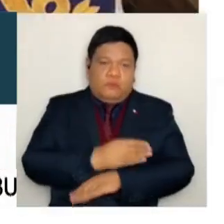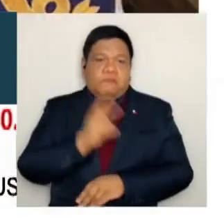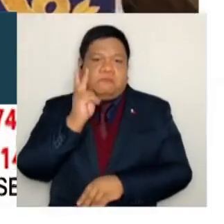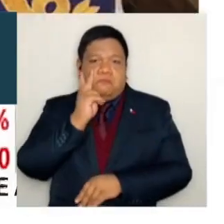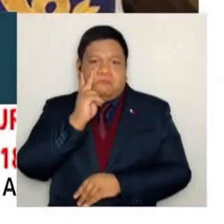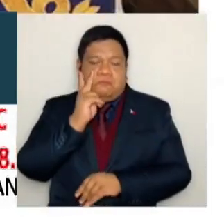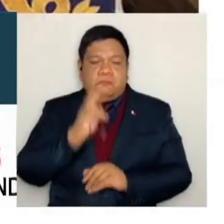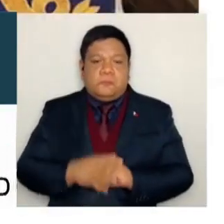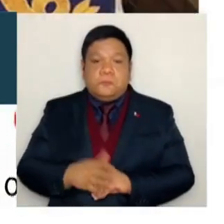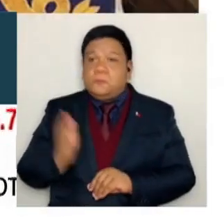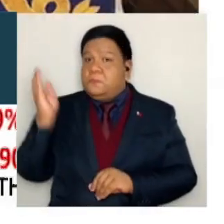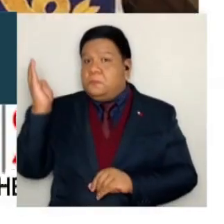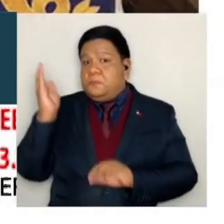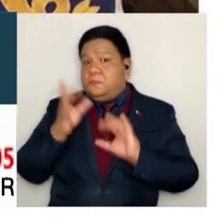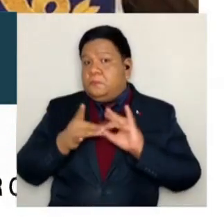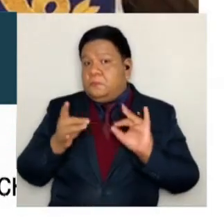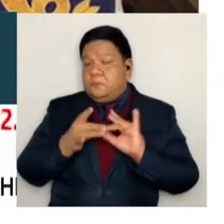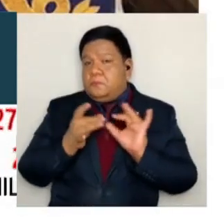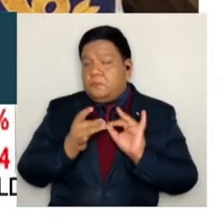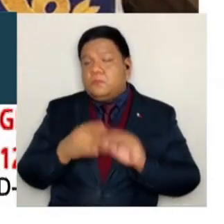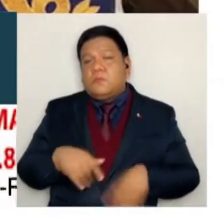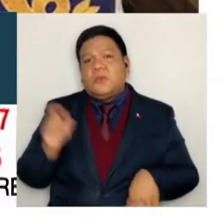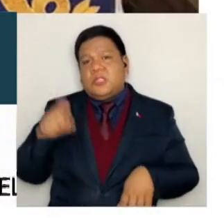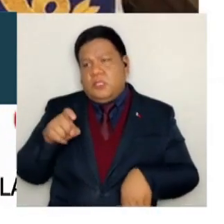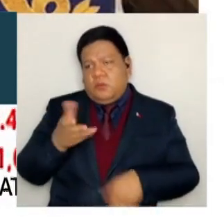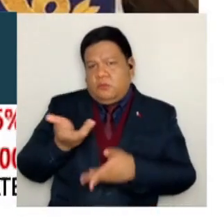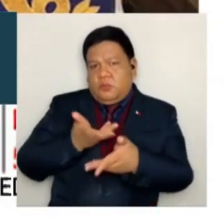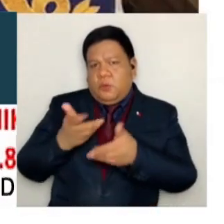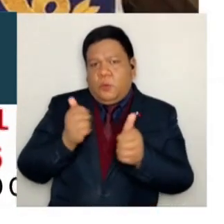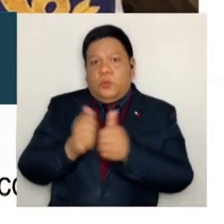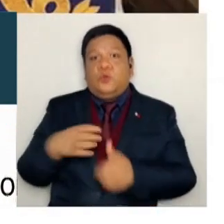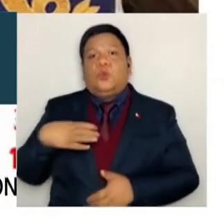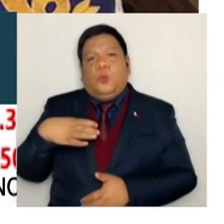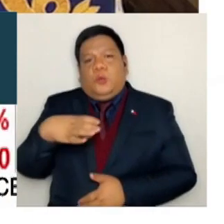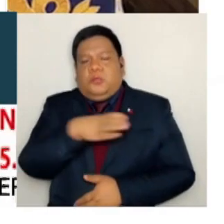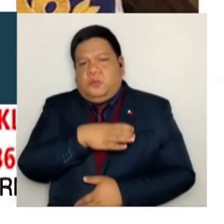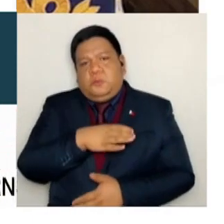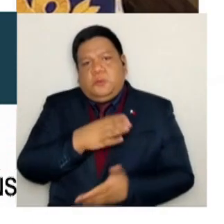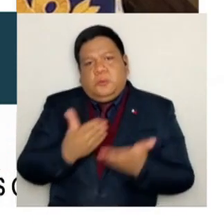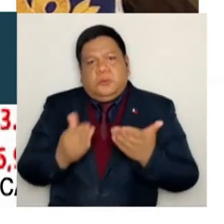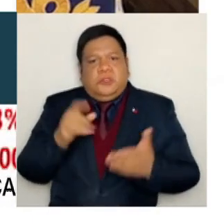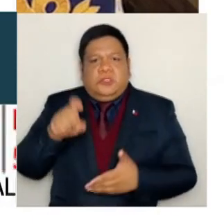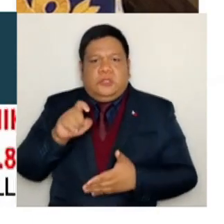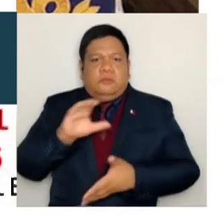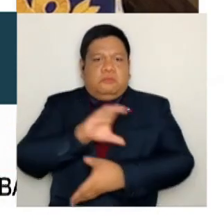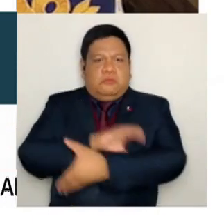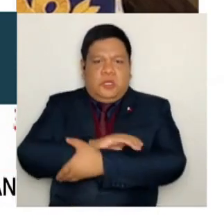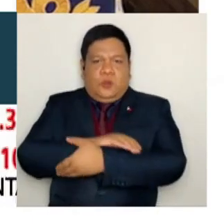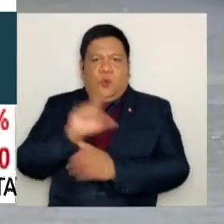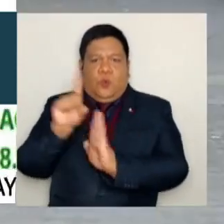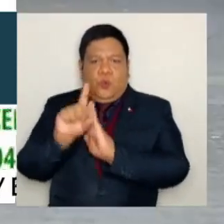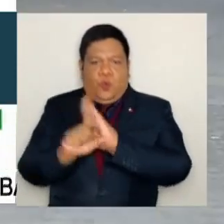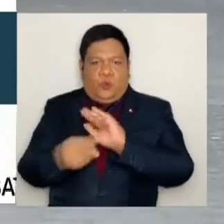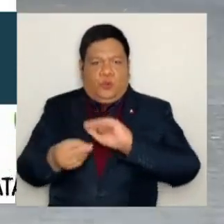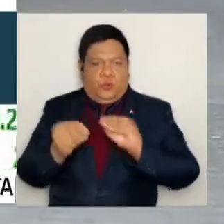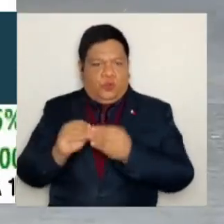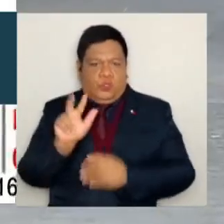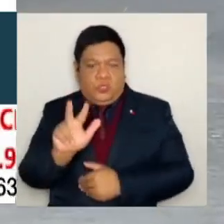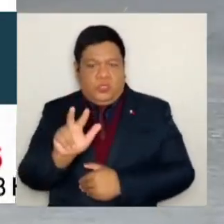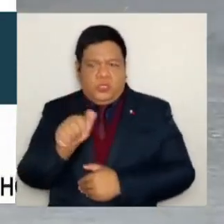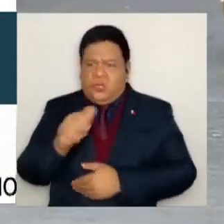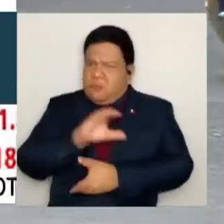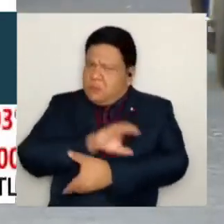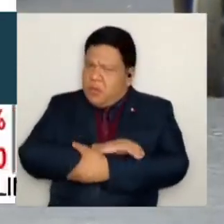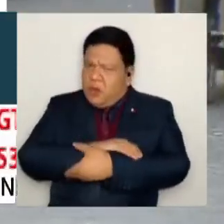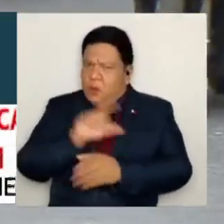At one point, we'll have to talk to Congress about perhaps a Bayanihan 3, no? Mm-hmm. and what the Bayanihan 3